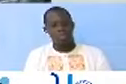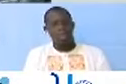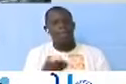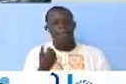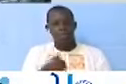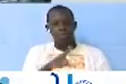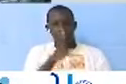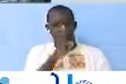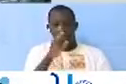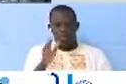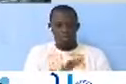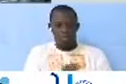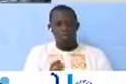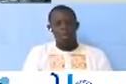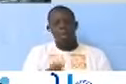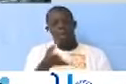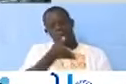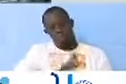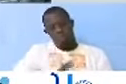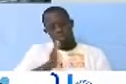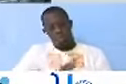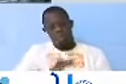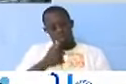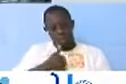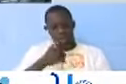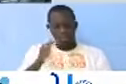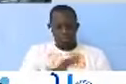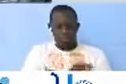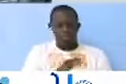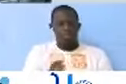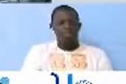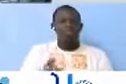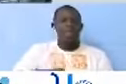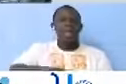Those that we are having my debts,